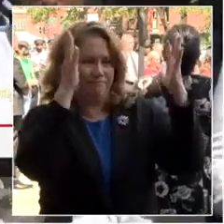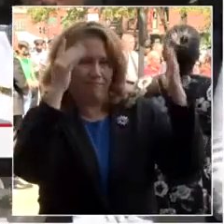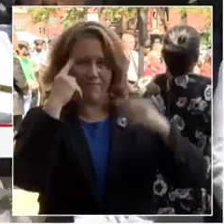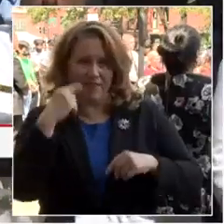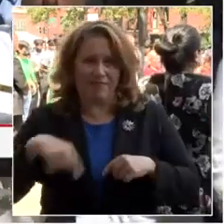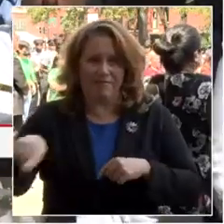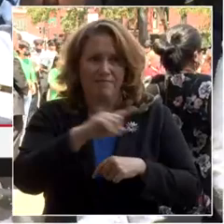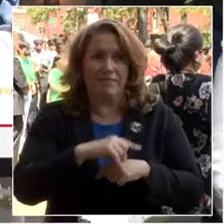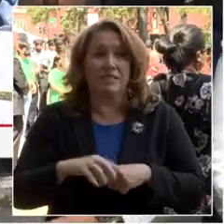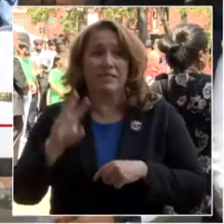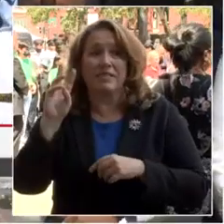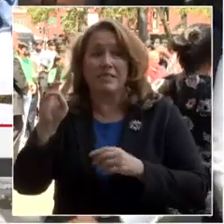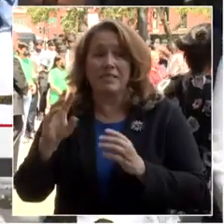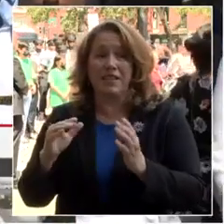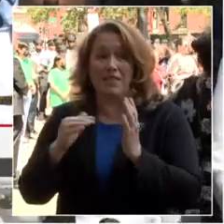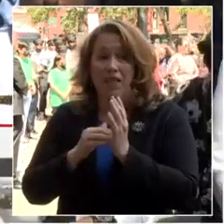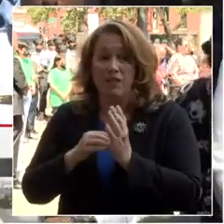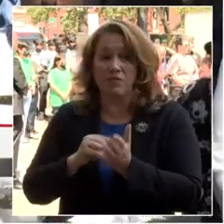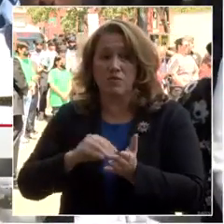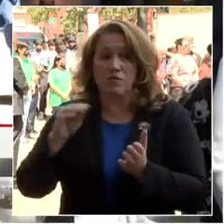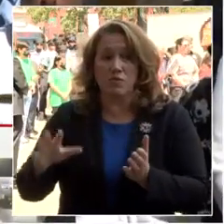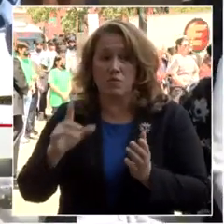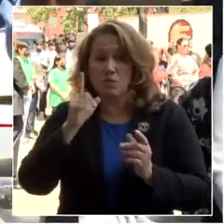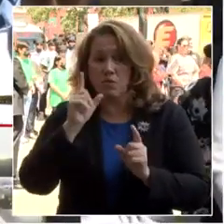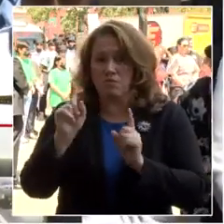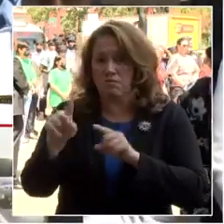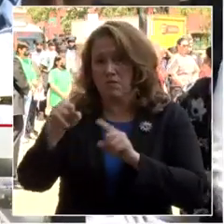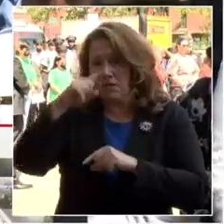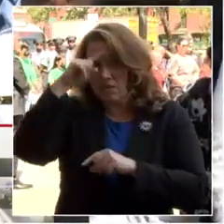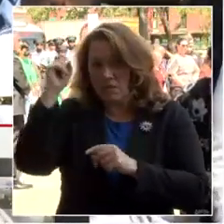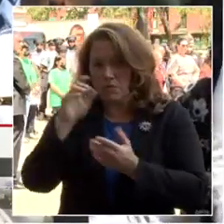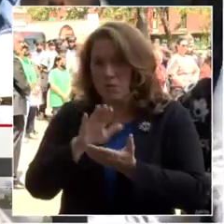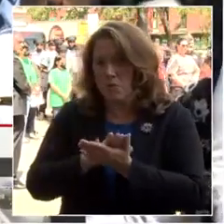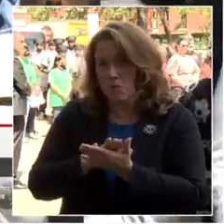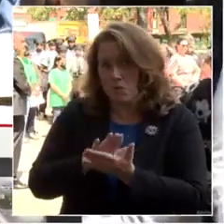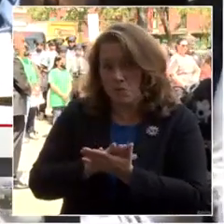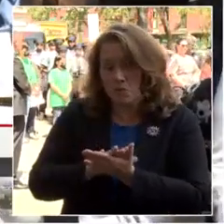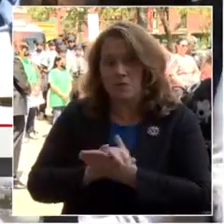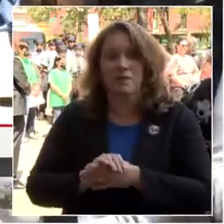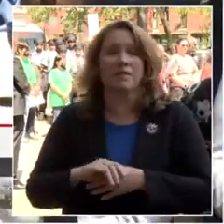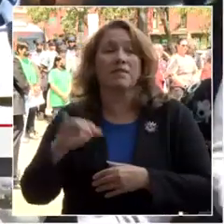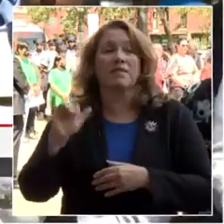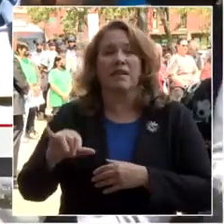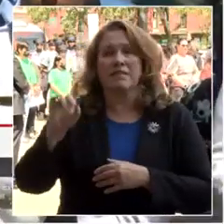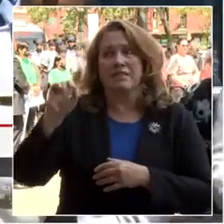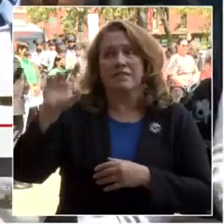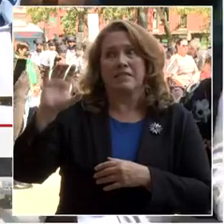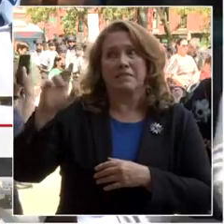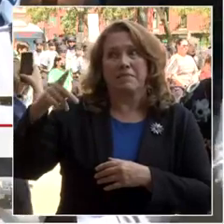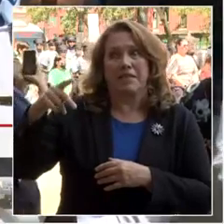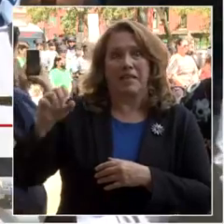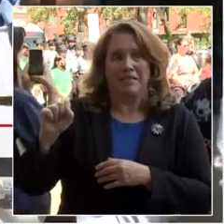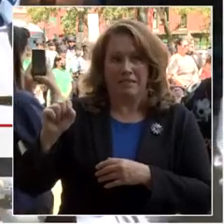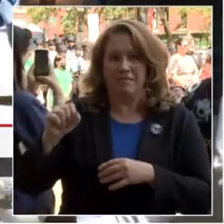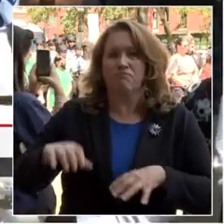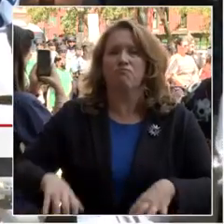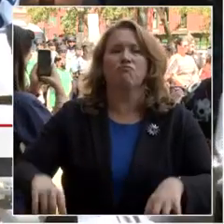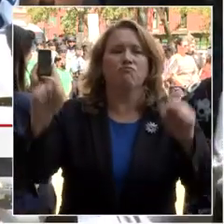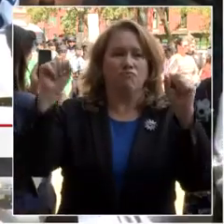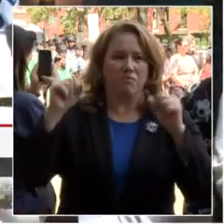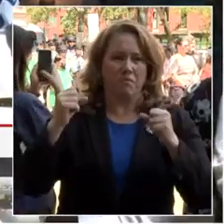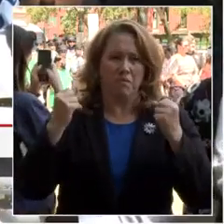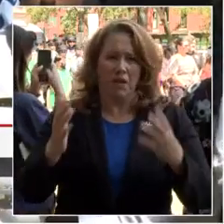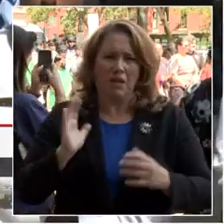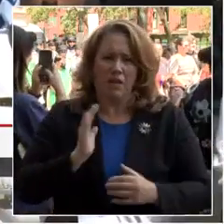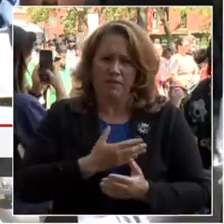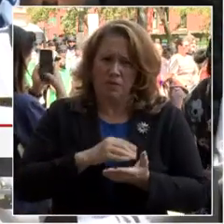6,000 students are at summer school that DCPS is hosting. And many of those